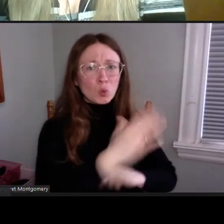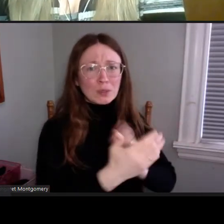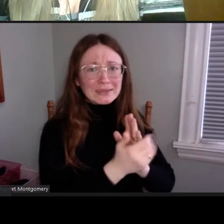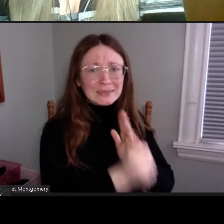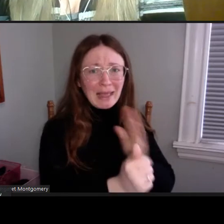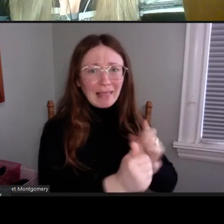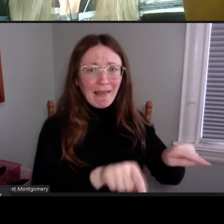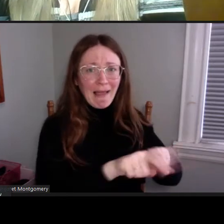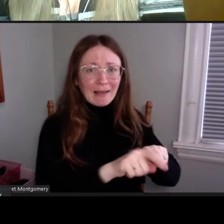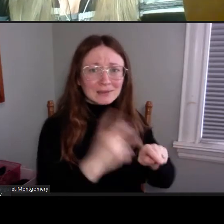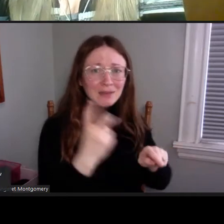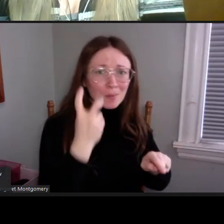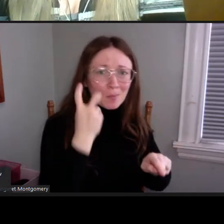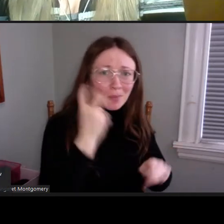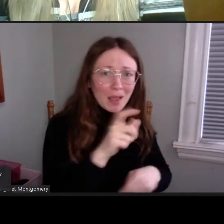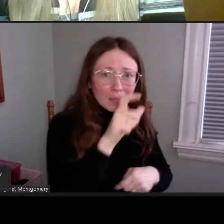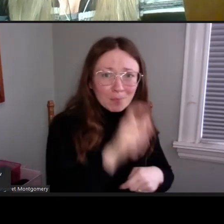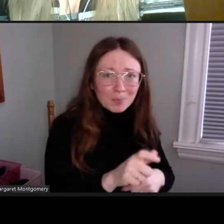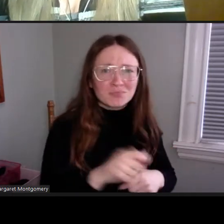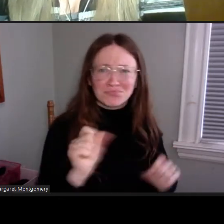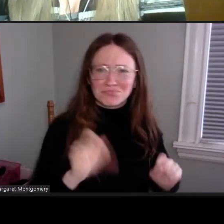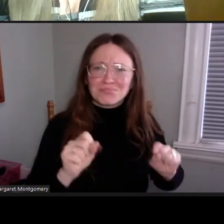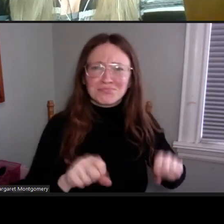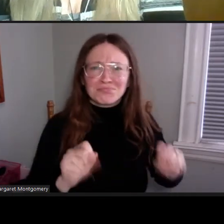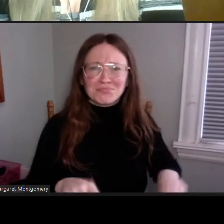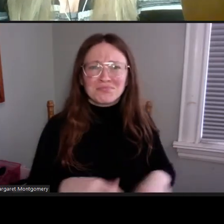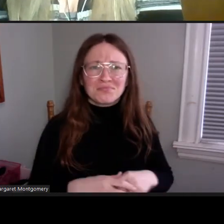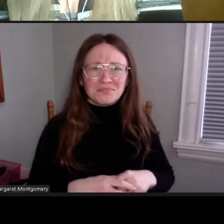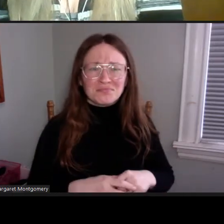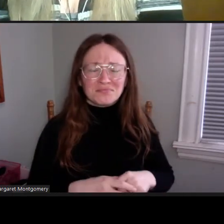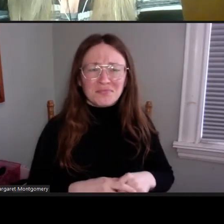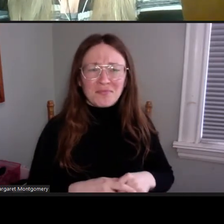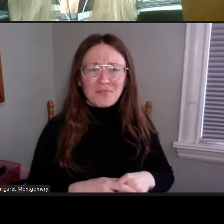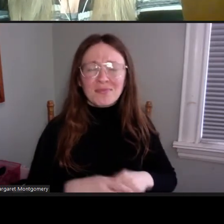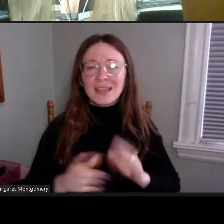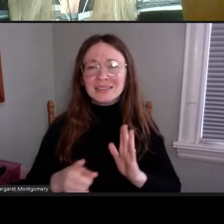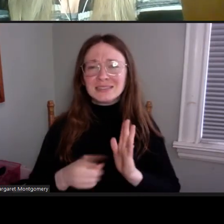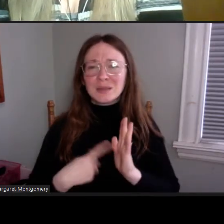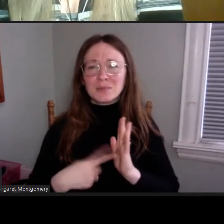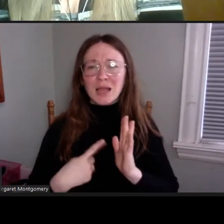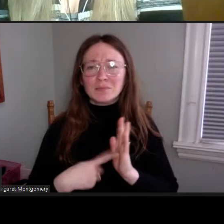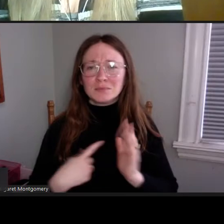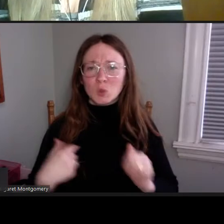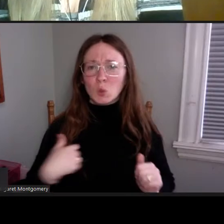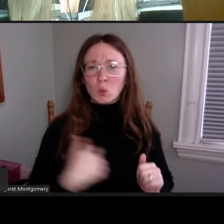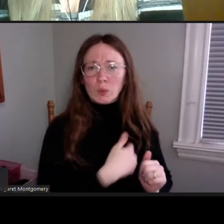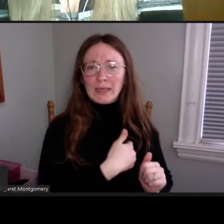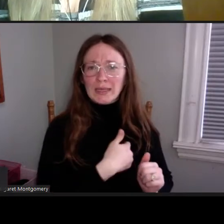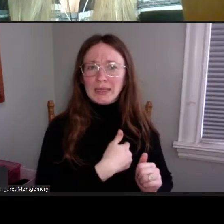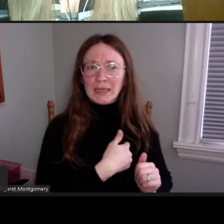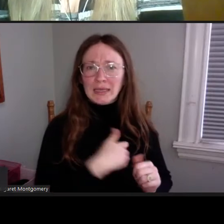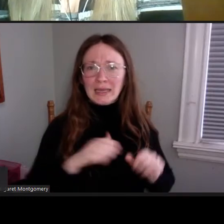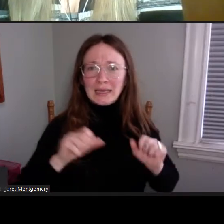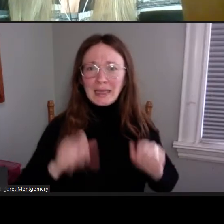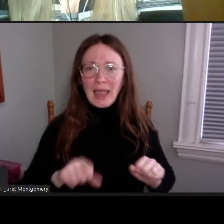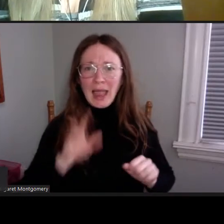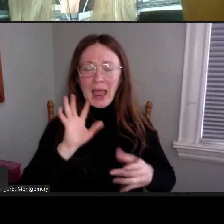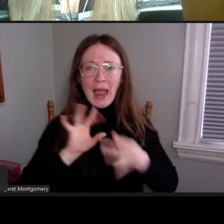or something like that, I think sometimes we can get caught up with emotions